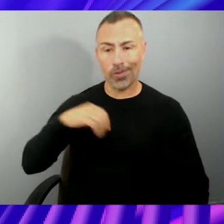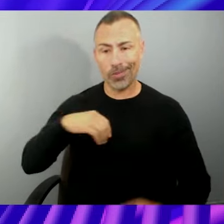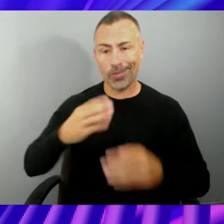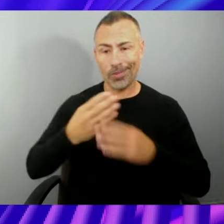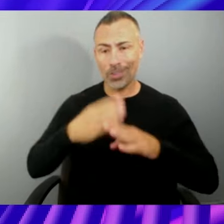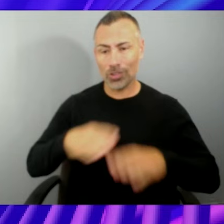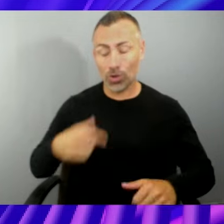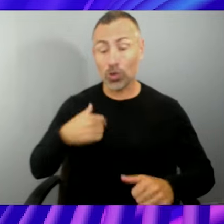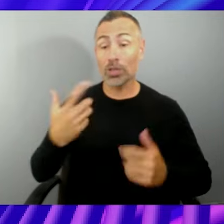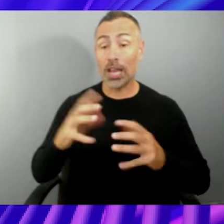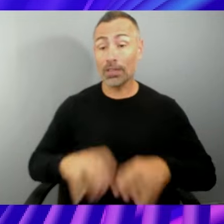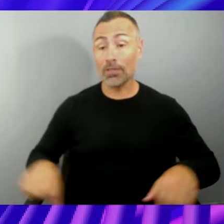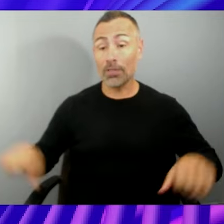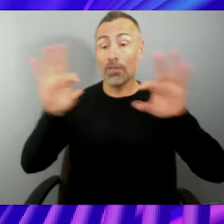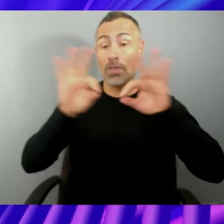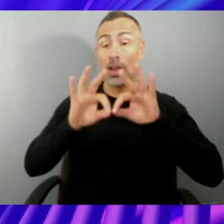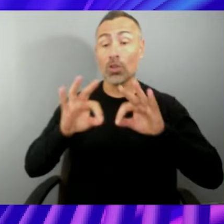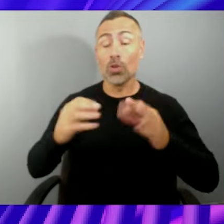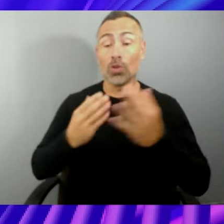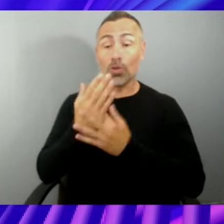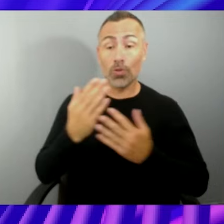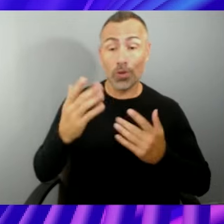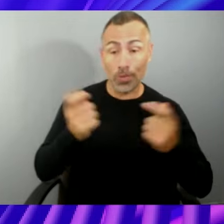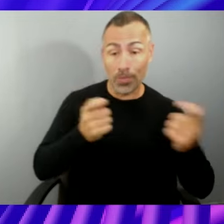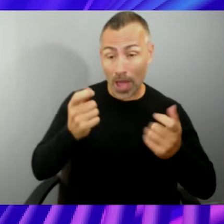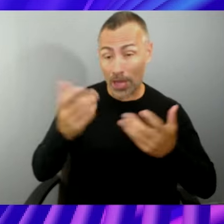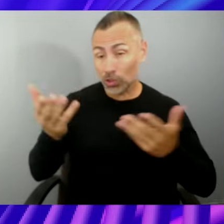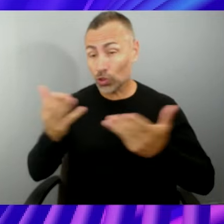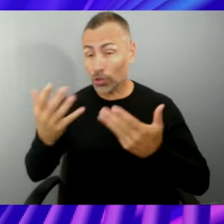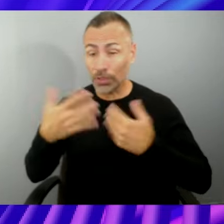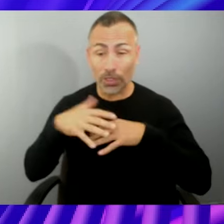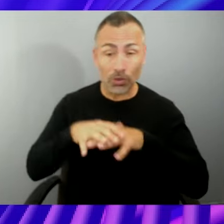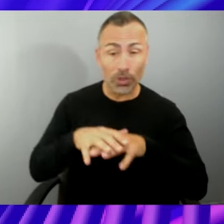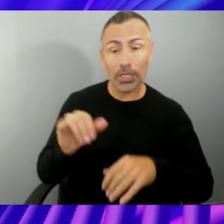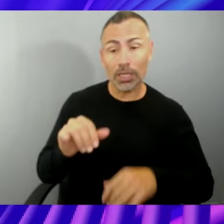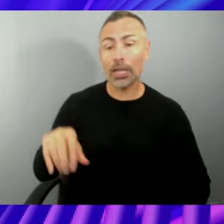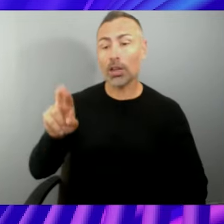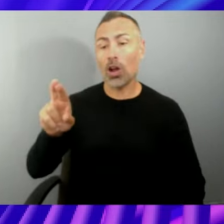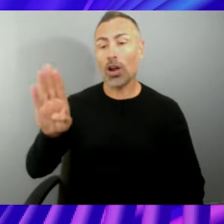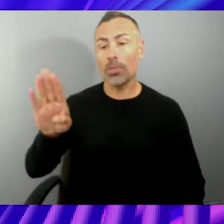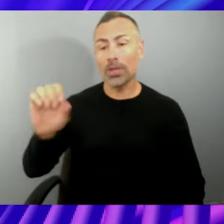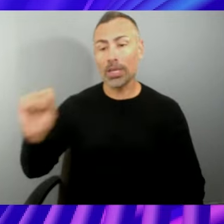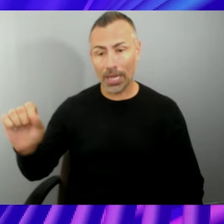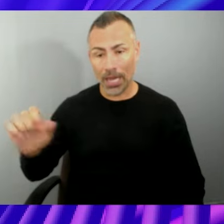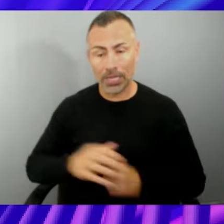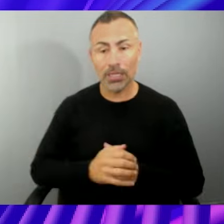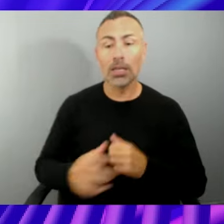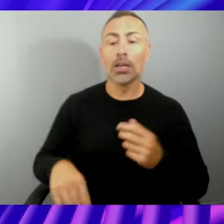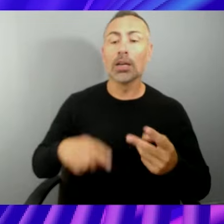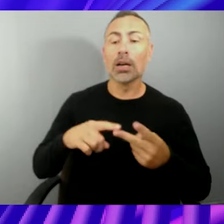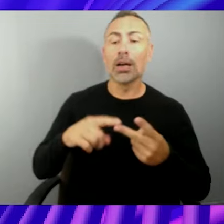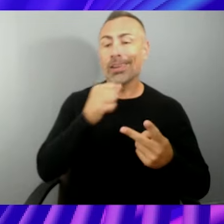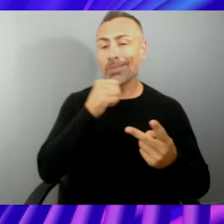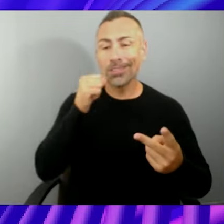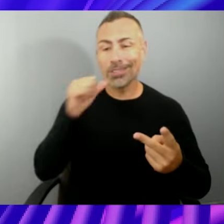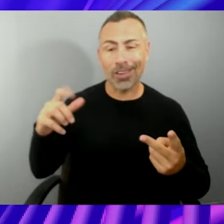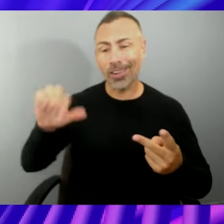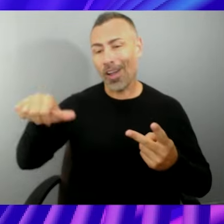managed service integrations like RDS, Amazon Cognito for authentication, and many more.